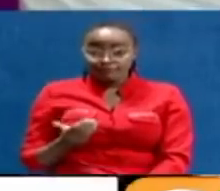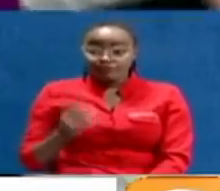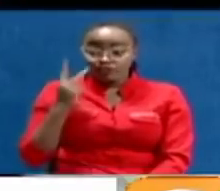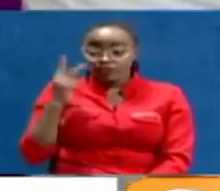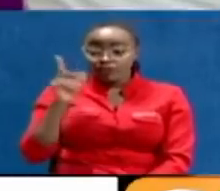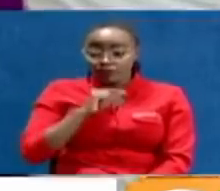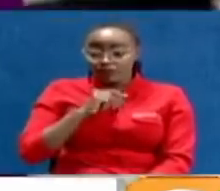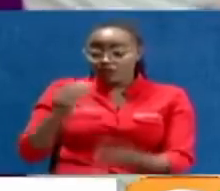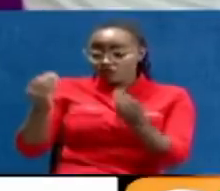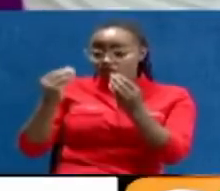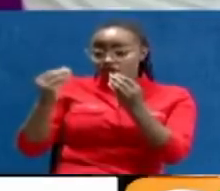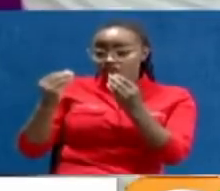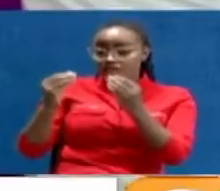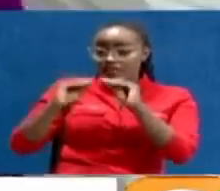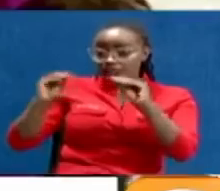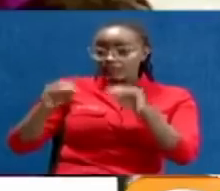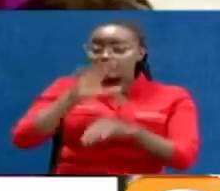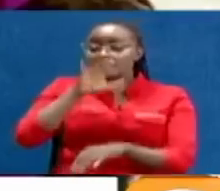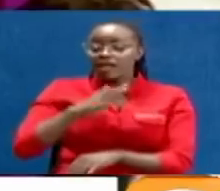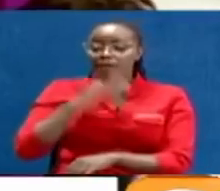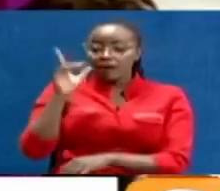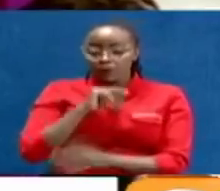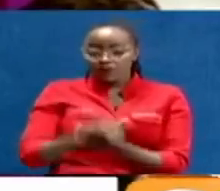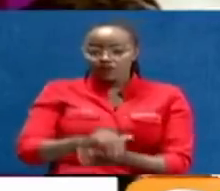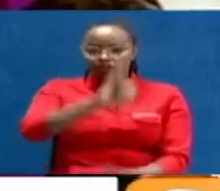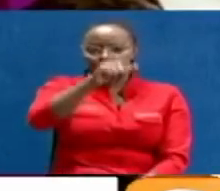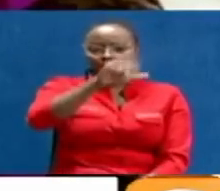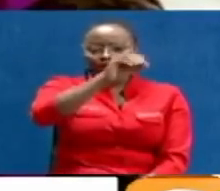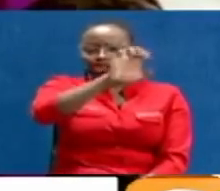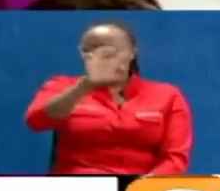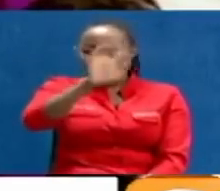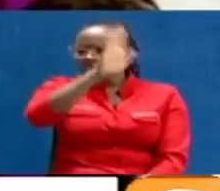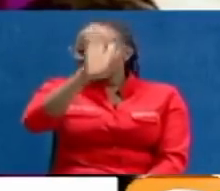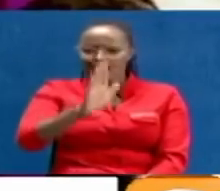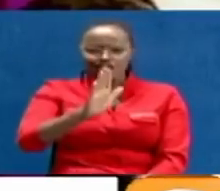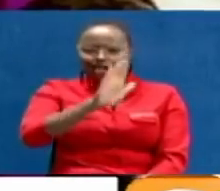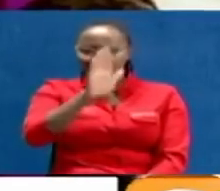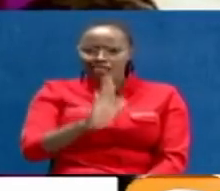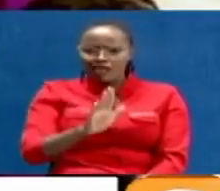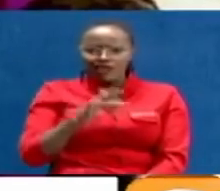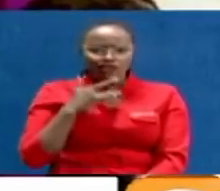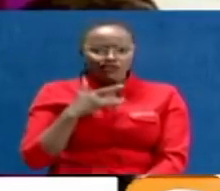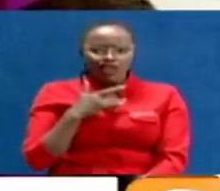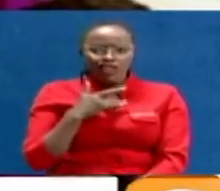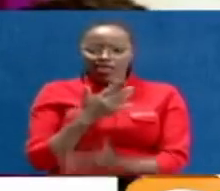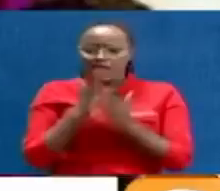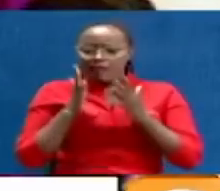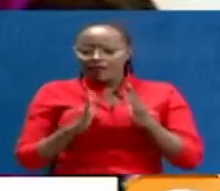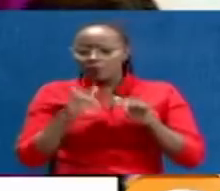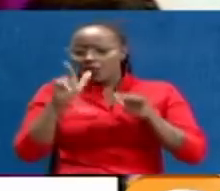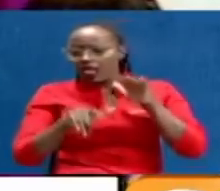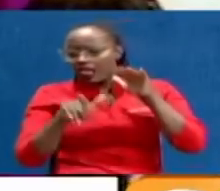As you can see, I've taught my own sons. Joe never felt anybody was